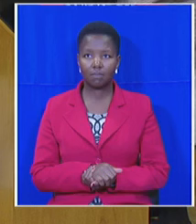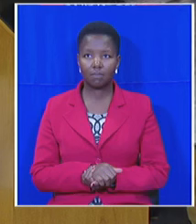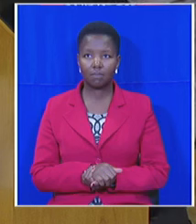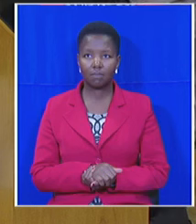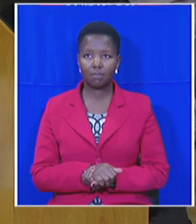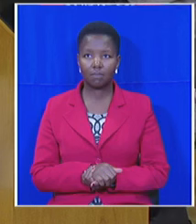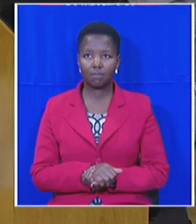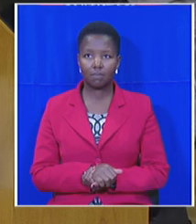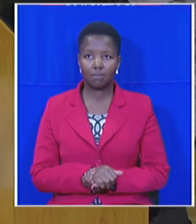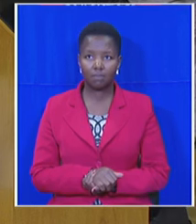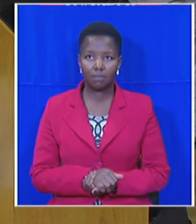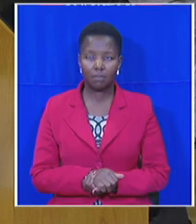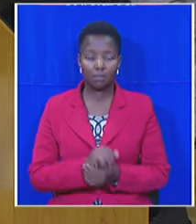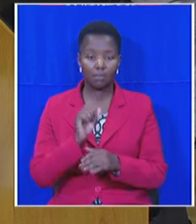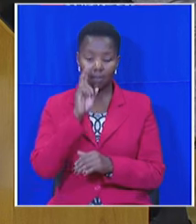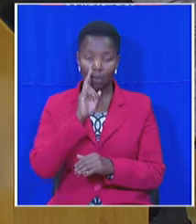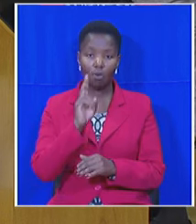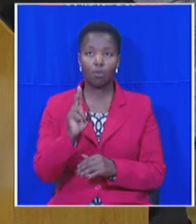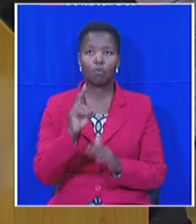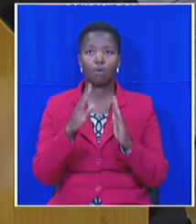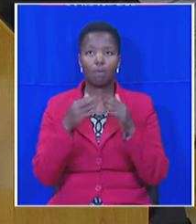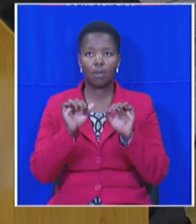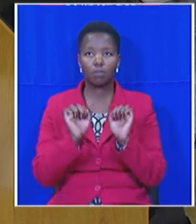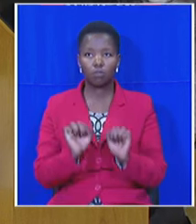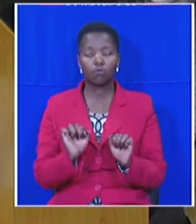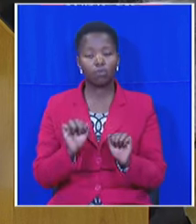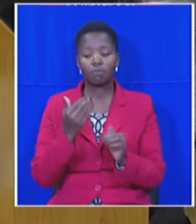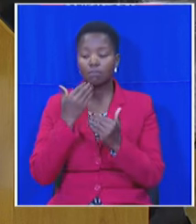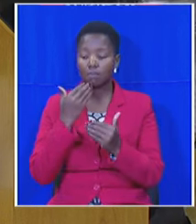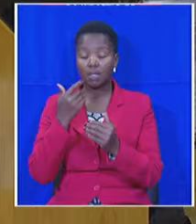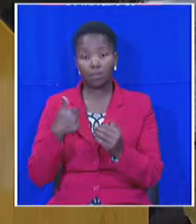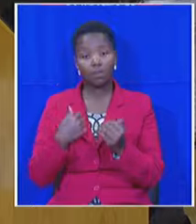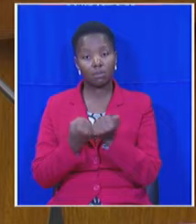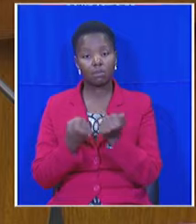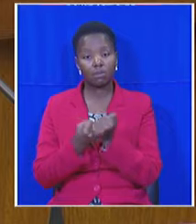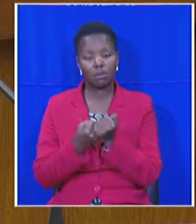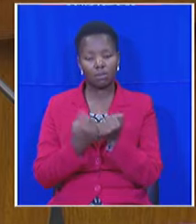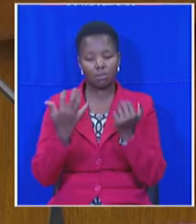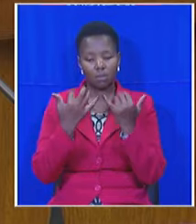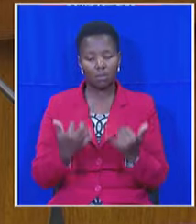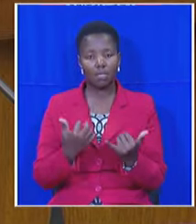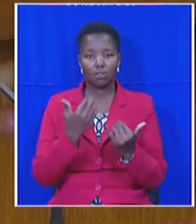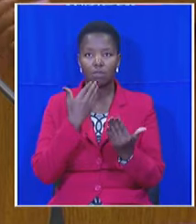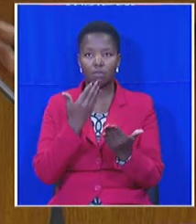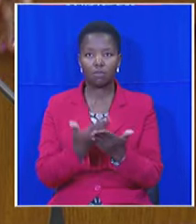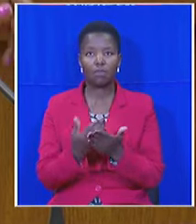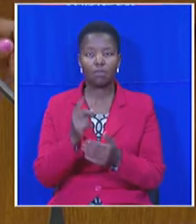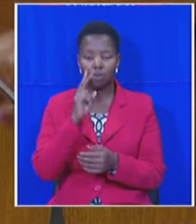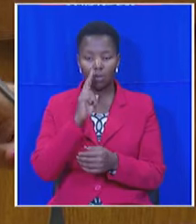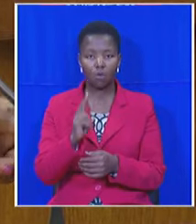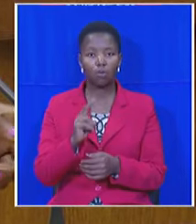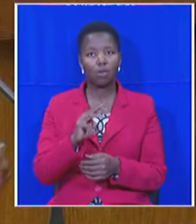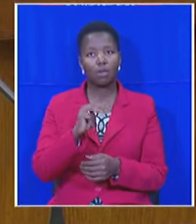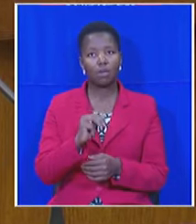Thank you very much, Honourable House Chair. The ANC support the budget vote. Honourable Mackenzie of ANCO, by the